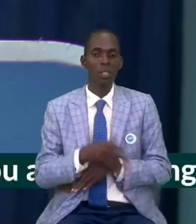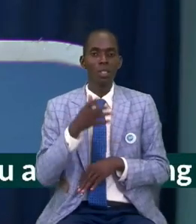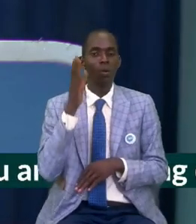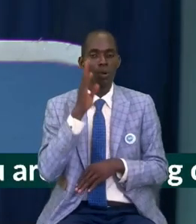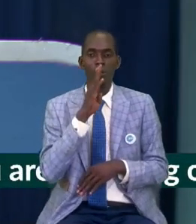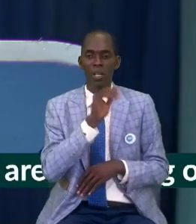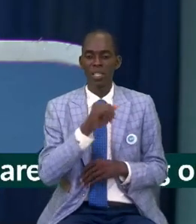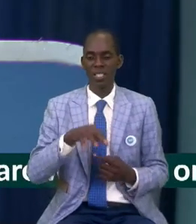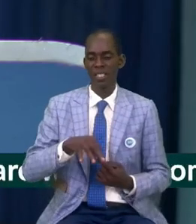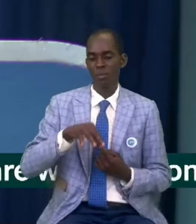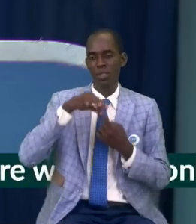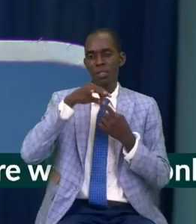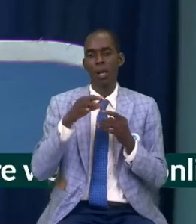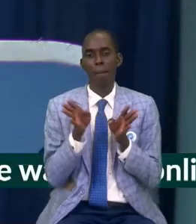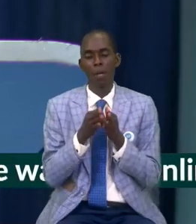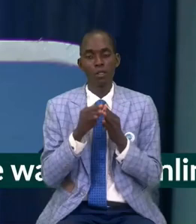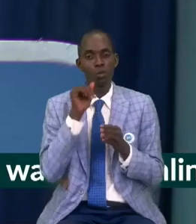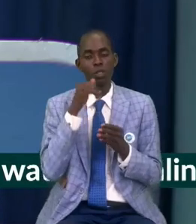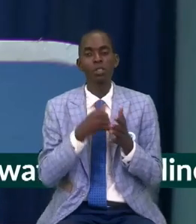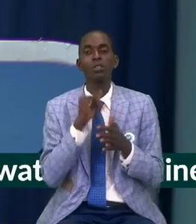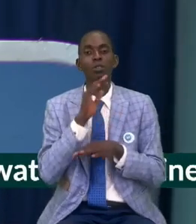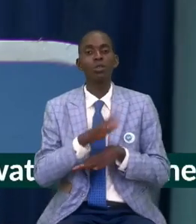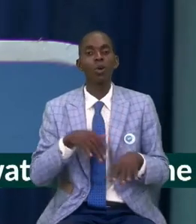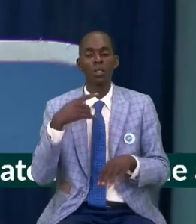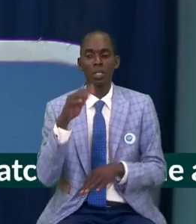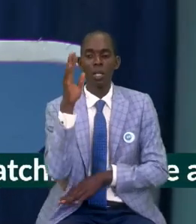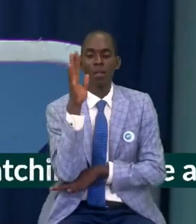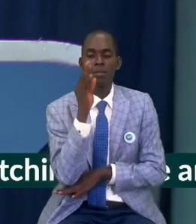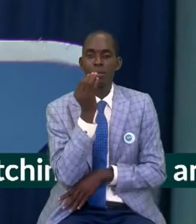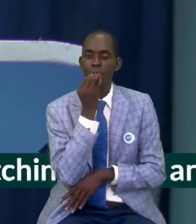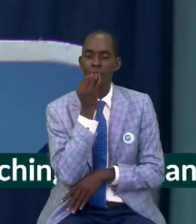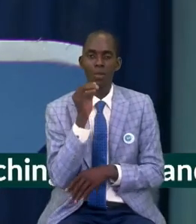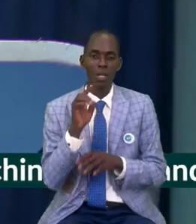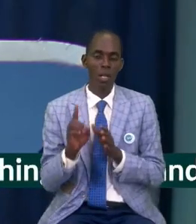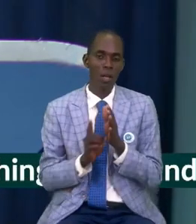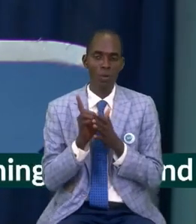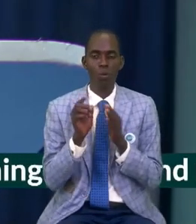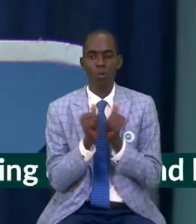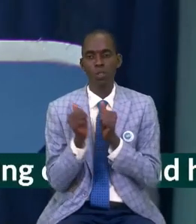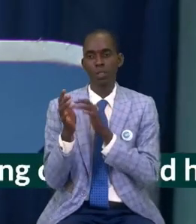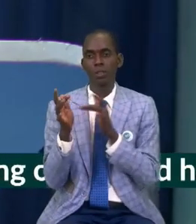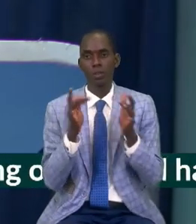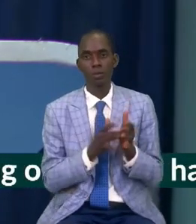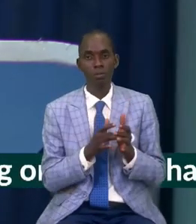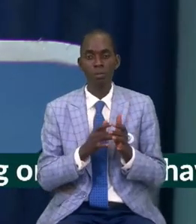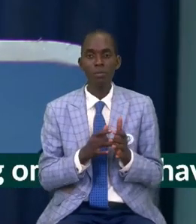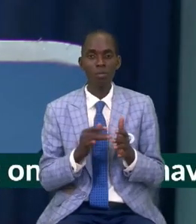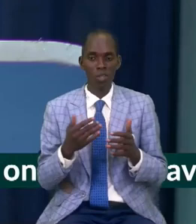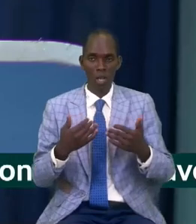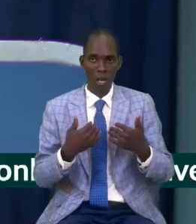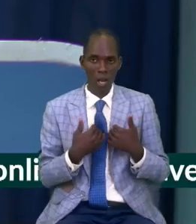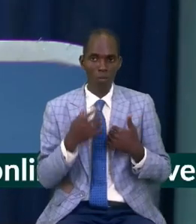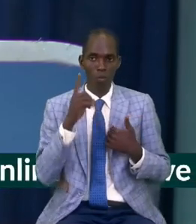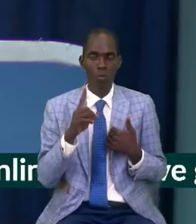one this evening. That's at 3 p.m. And the venue is